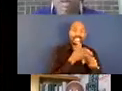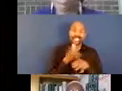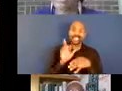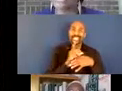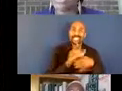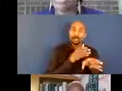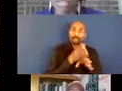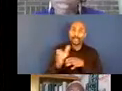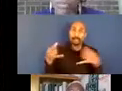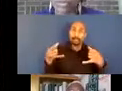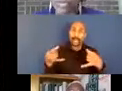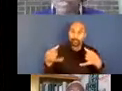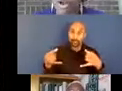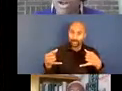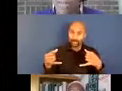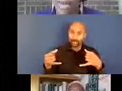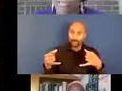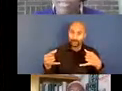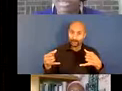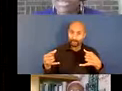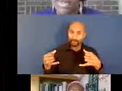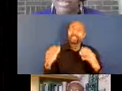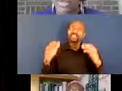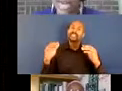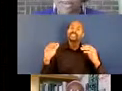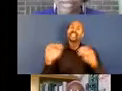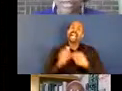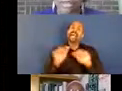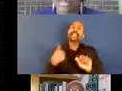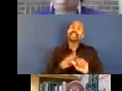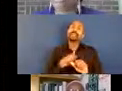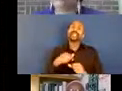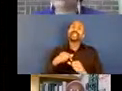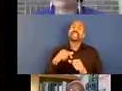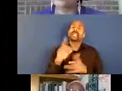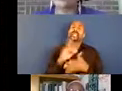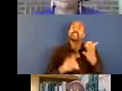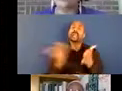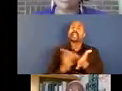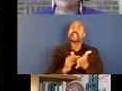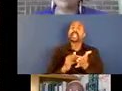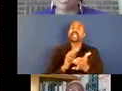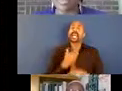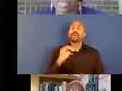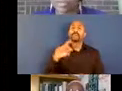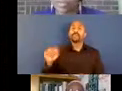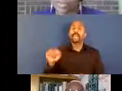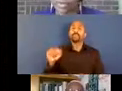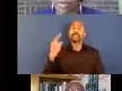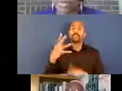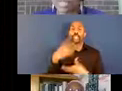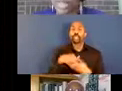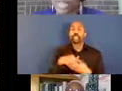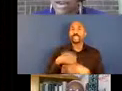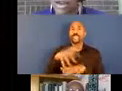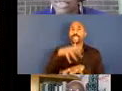How could and should we redraw our maps to take into account Indigenous territories and shared land stewardship?